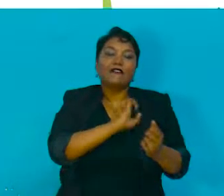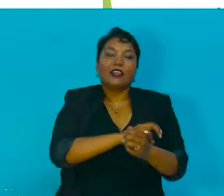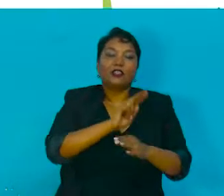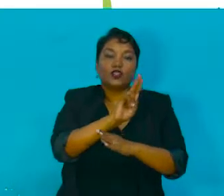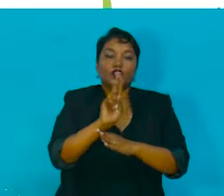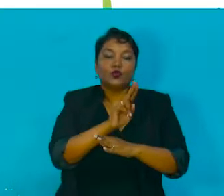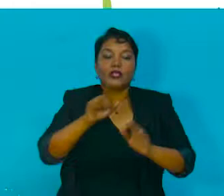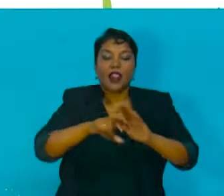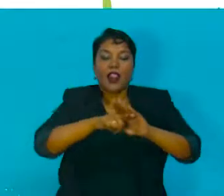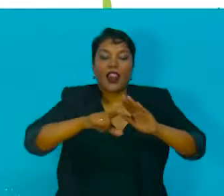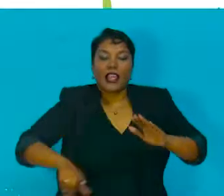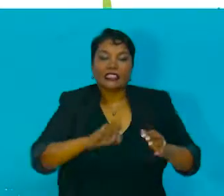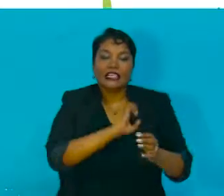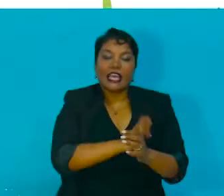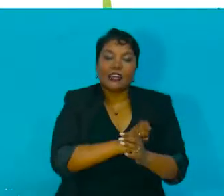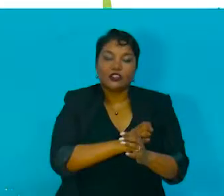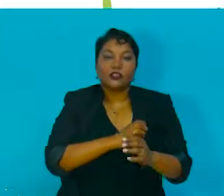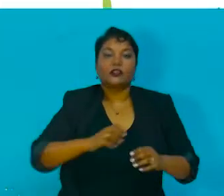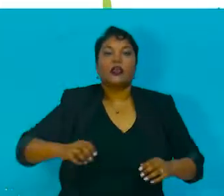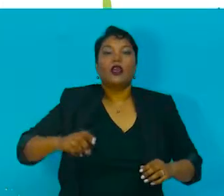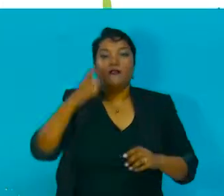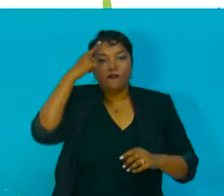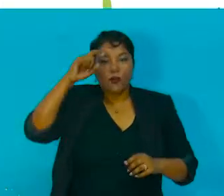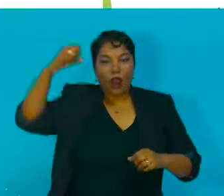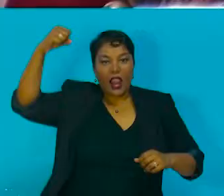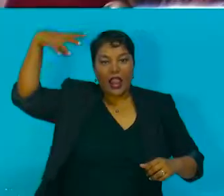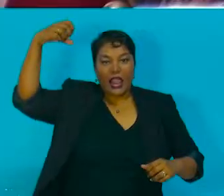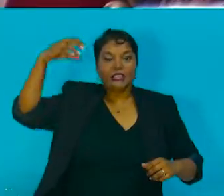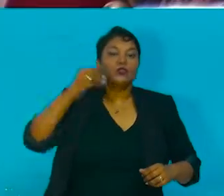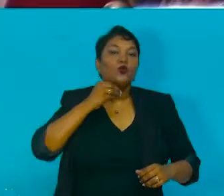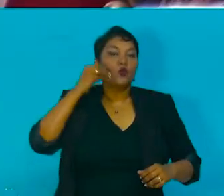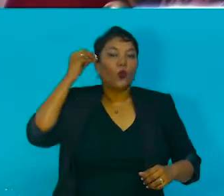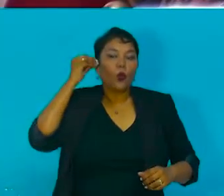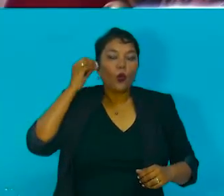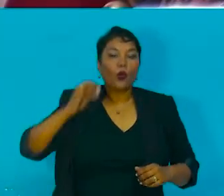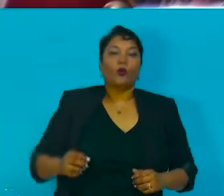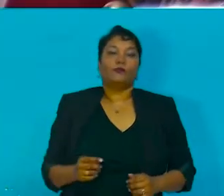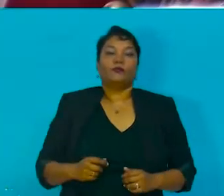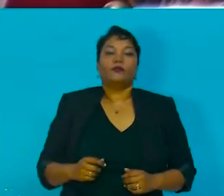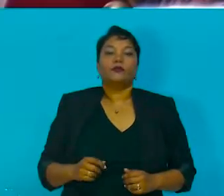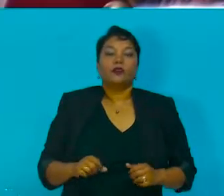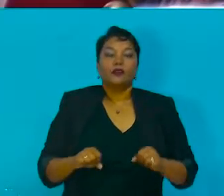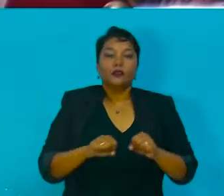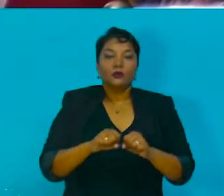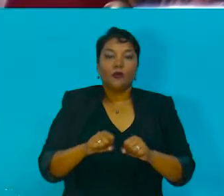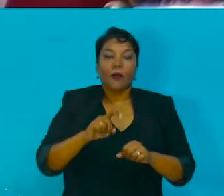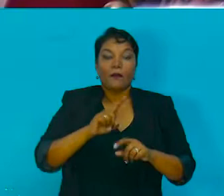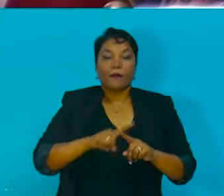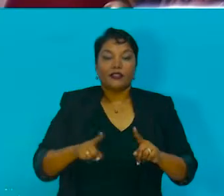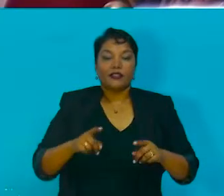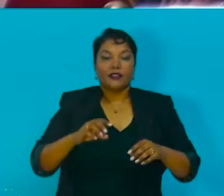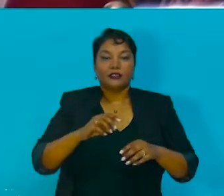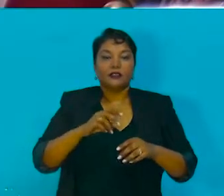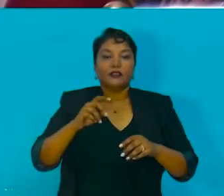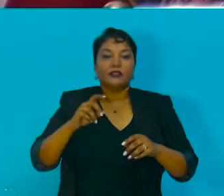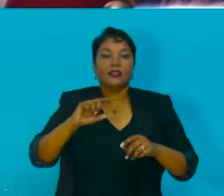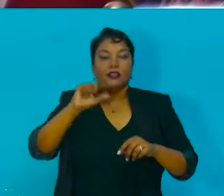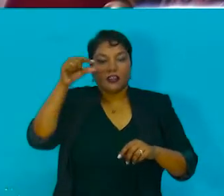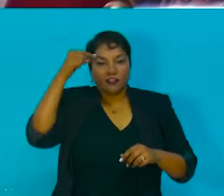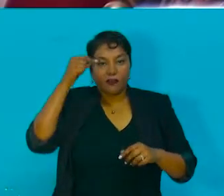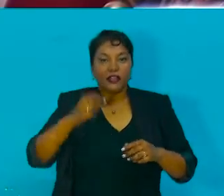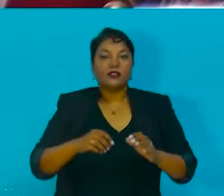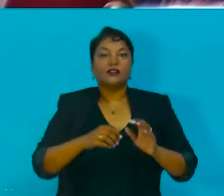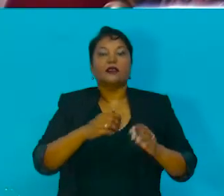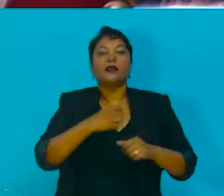This is the second phase of that program, and the whole issue, well, we know that we have to keep monitoring. Monitoring was done for the